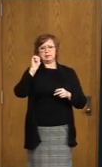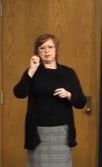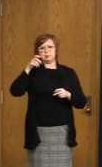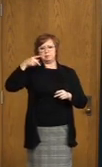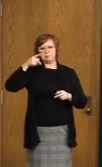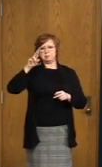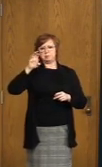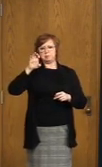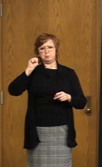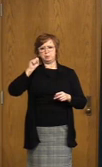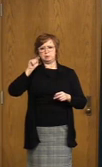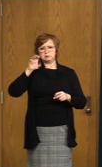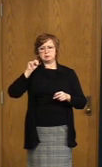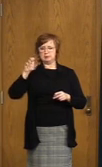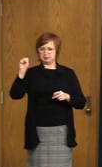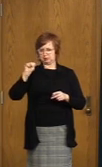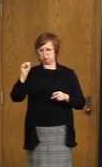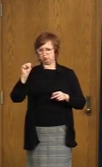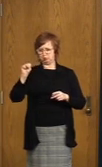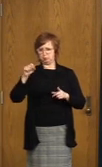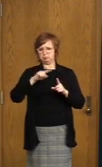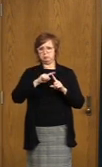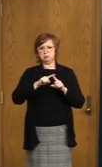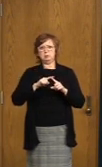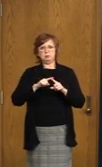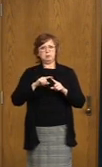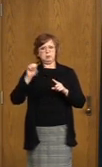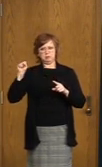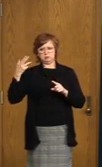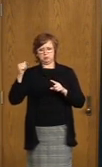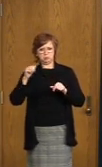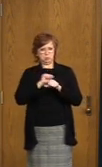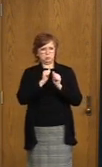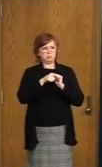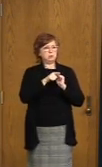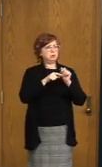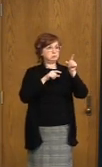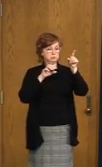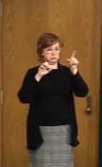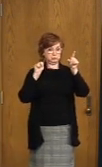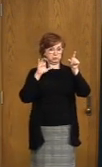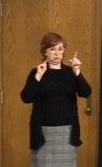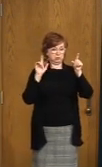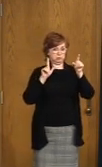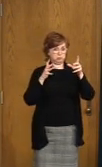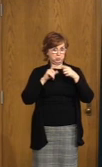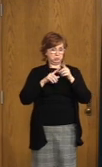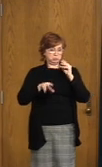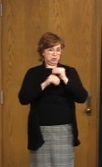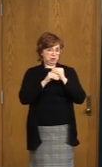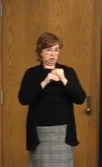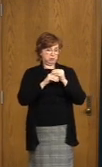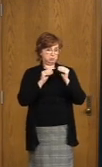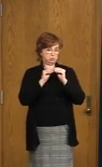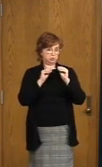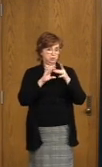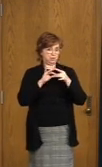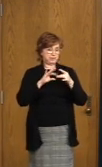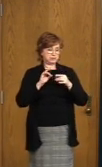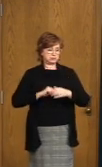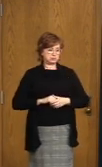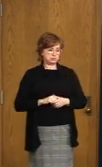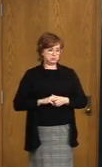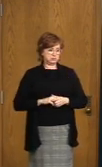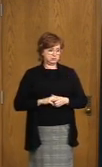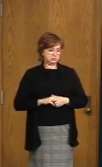Saskatoon. And they're working very closely with them given the outbreak that they have there. But Scott, do you have some more details with respect to extended